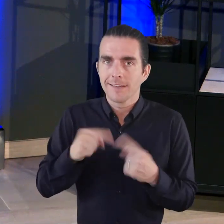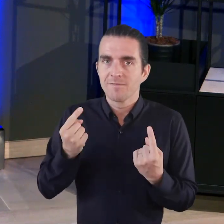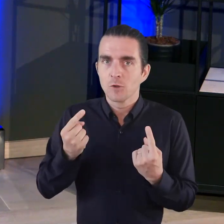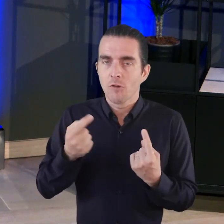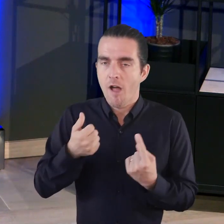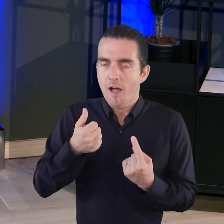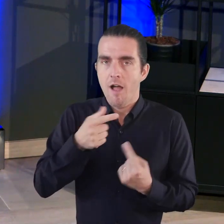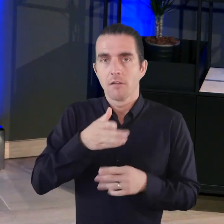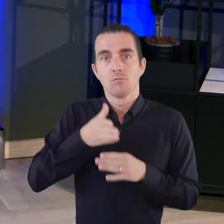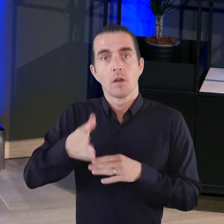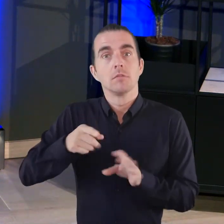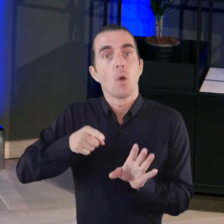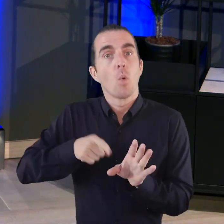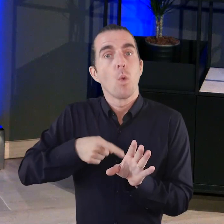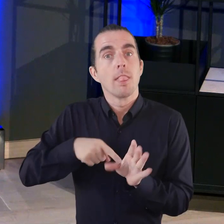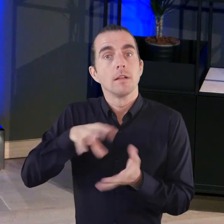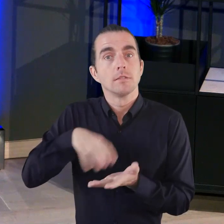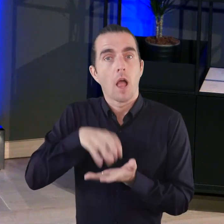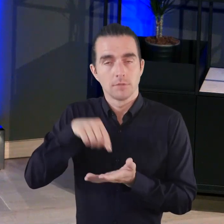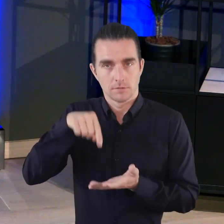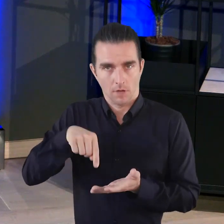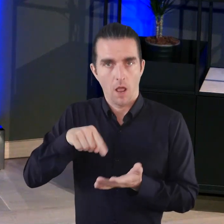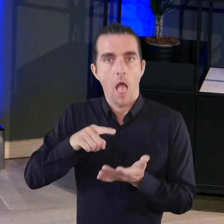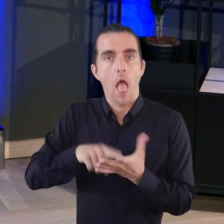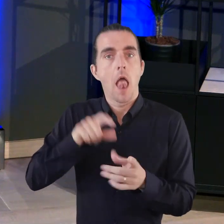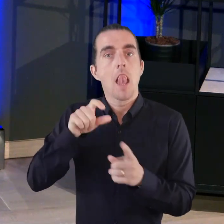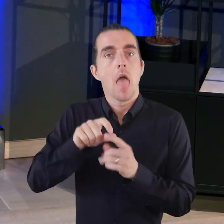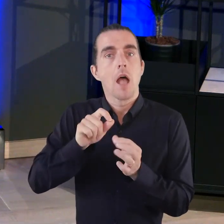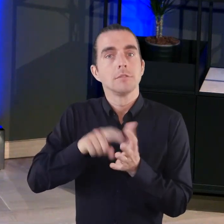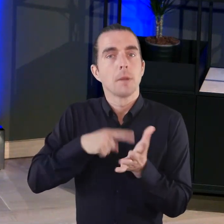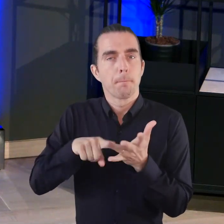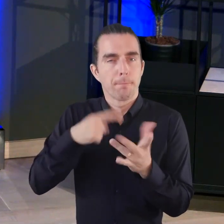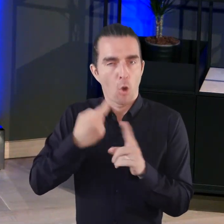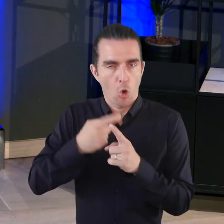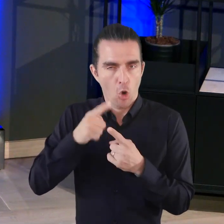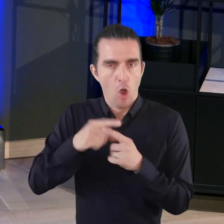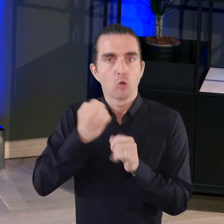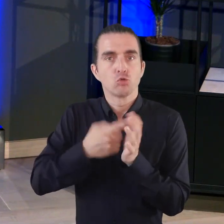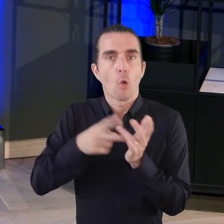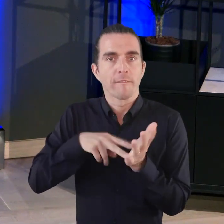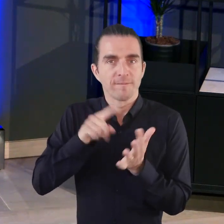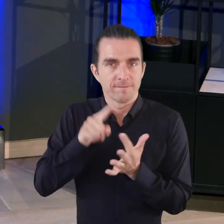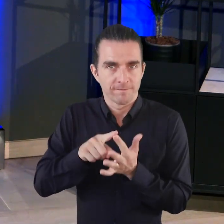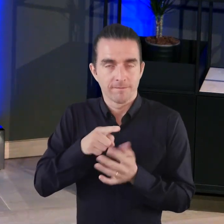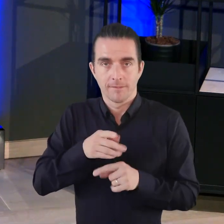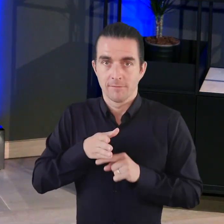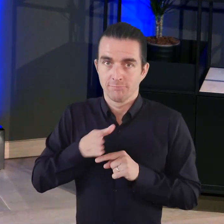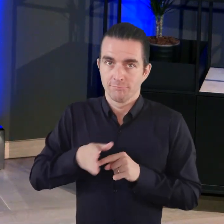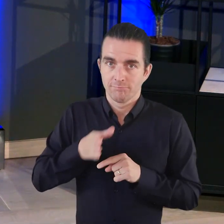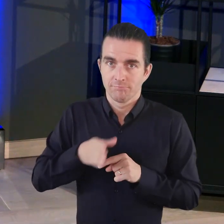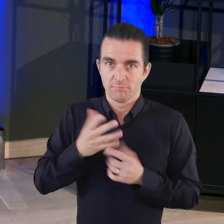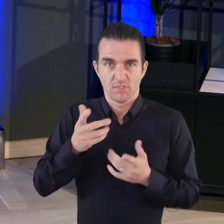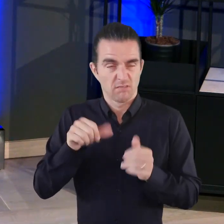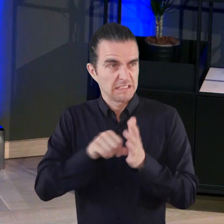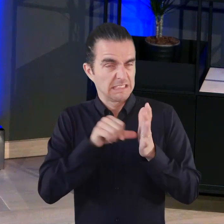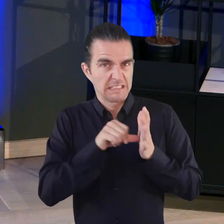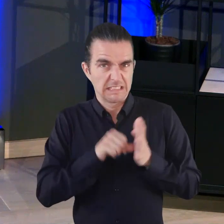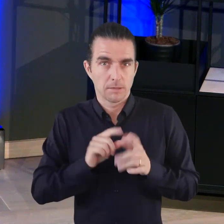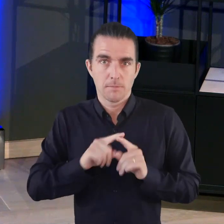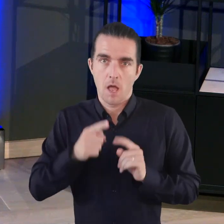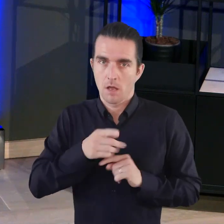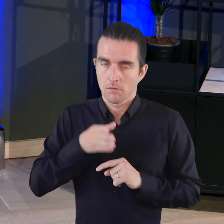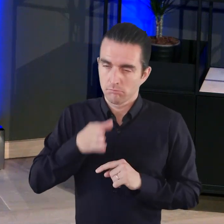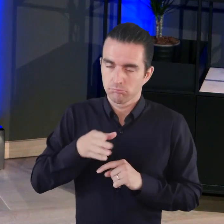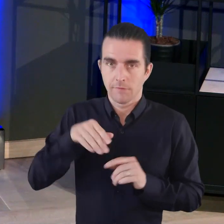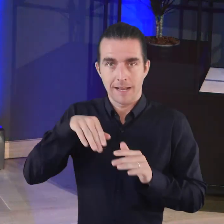of LadbrokeGrove. Certainties from the wider world around him were challenged within the walls of the Lancaster Youth Centre.